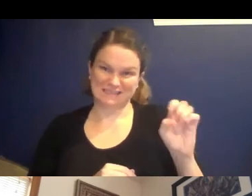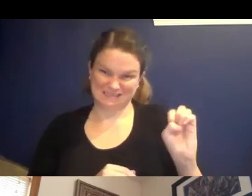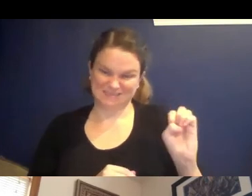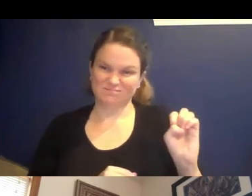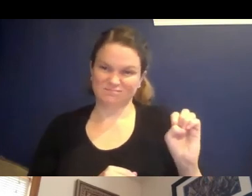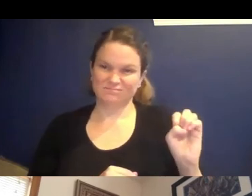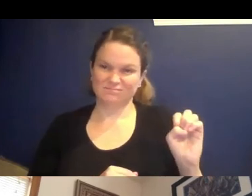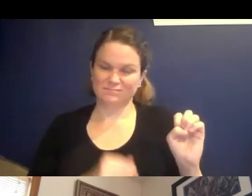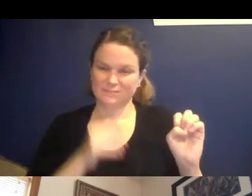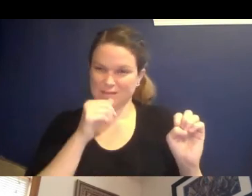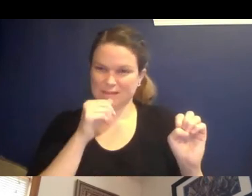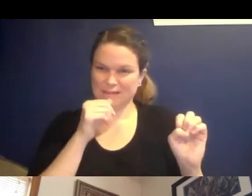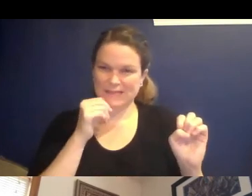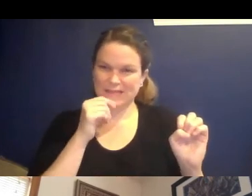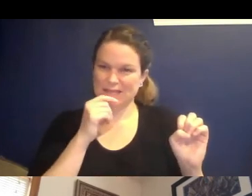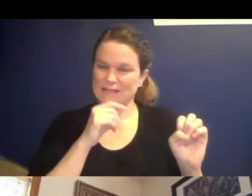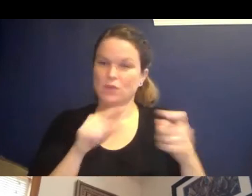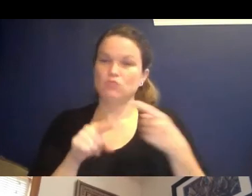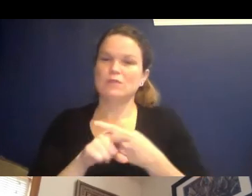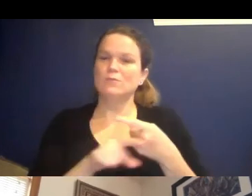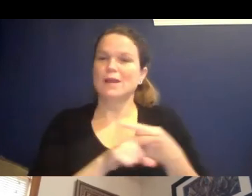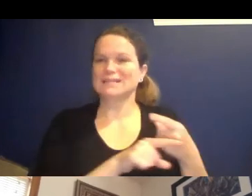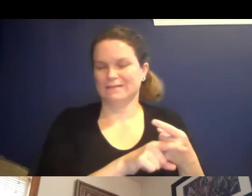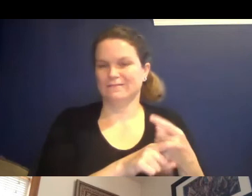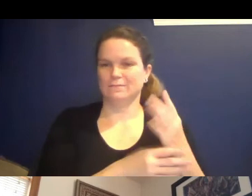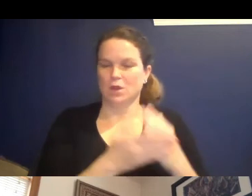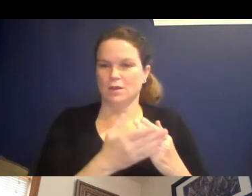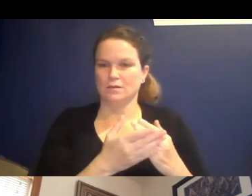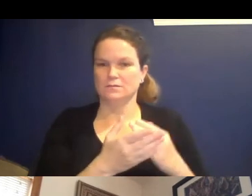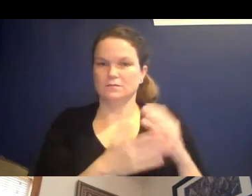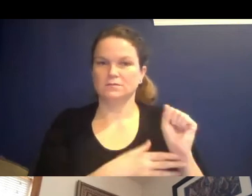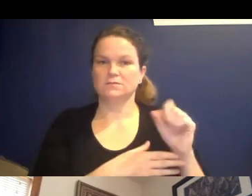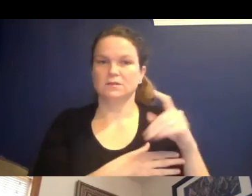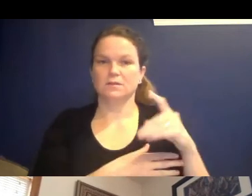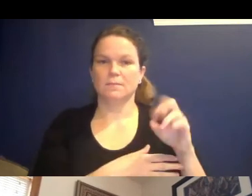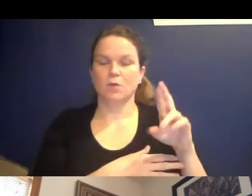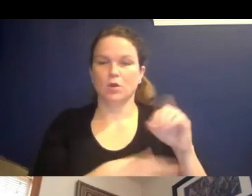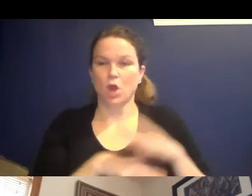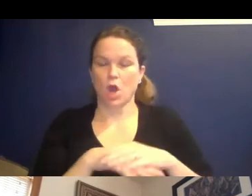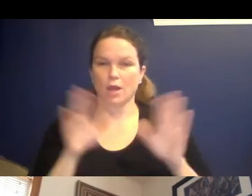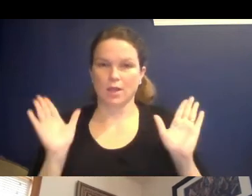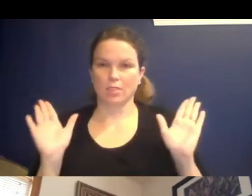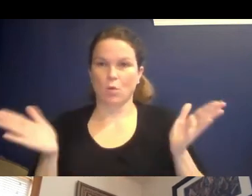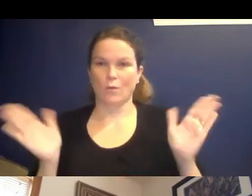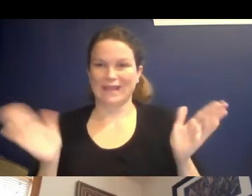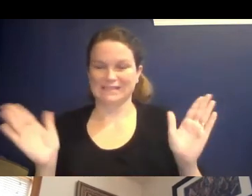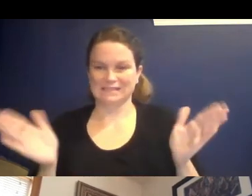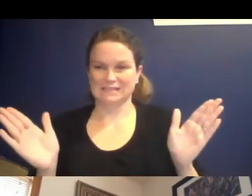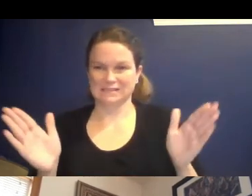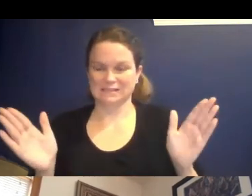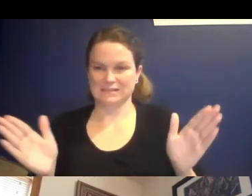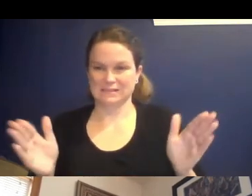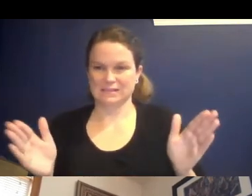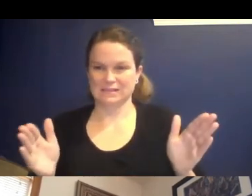has a reproductive stage where the spores are on the wings of the adult, and they kind of